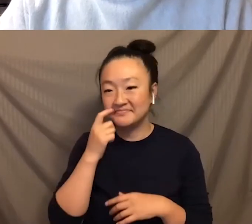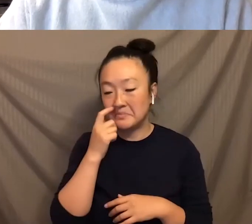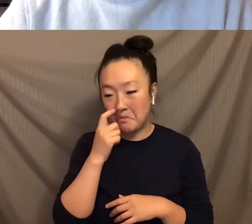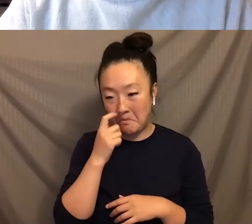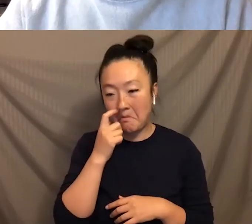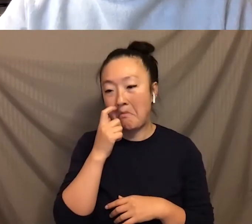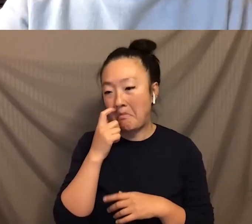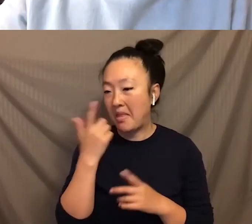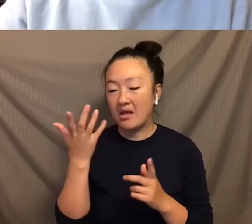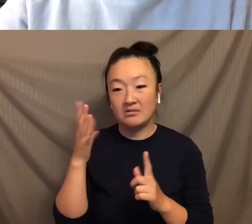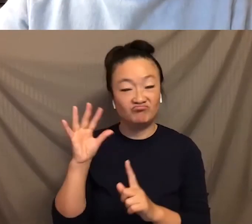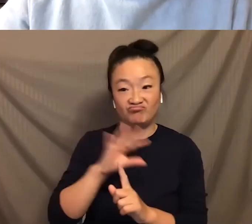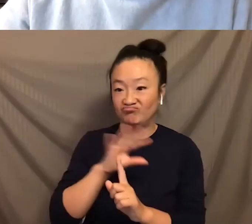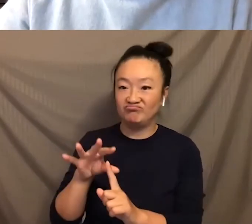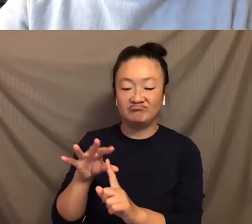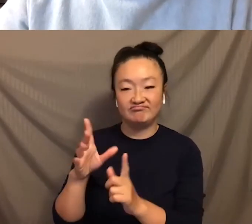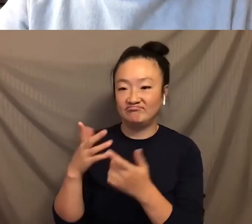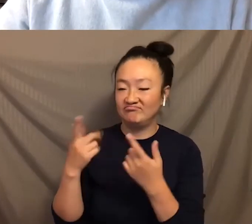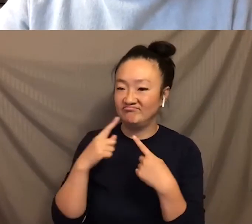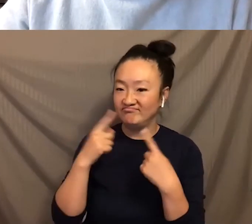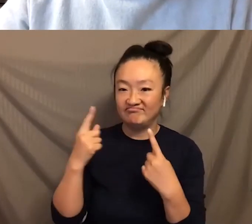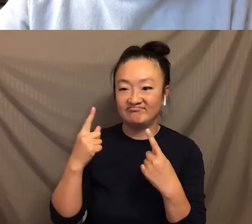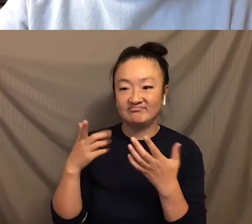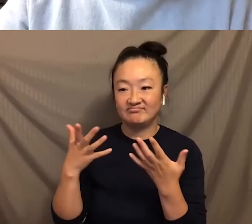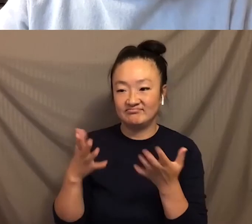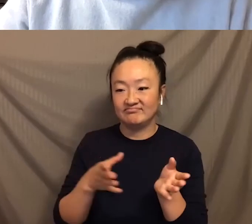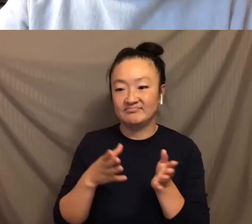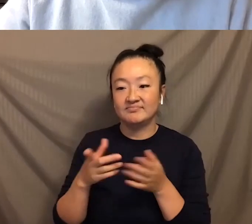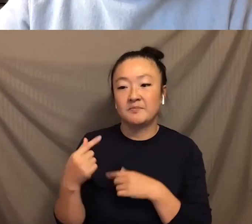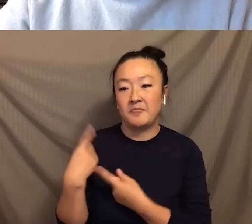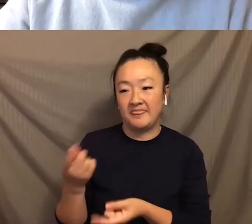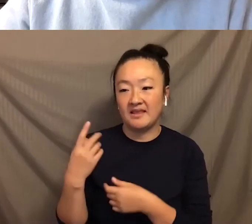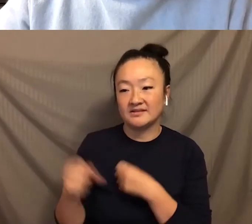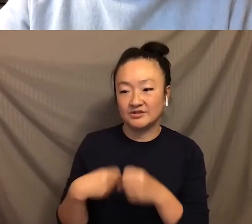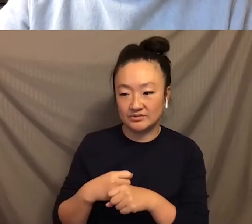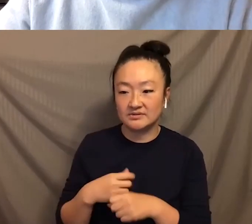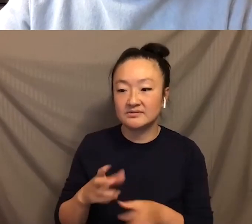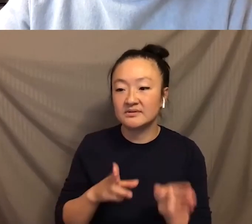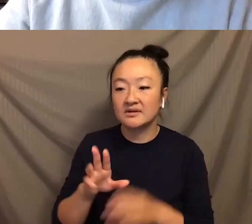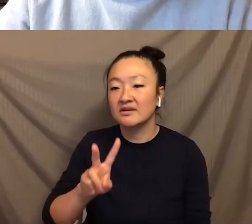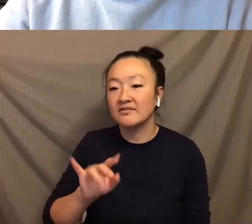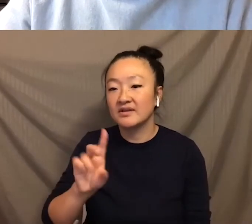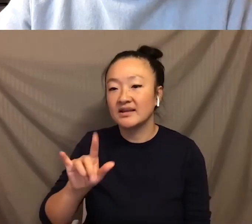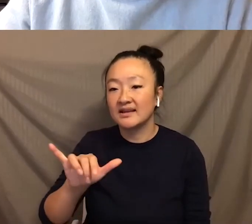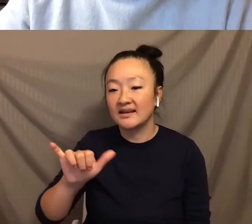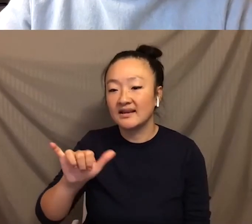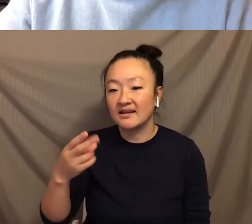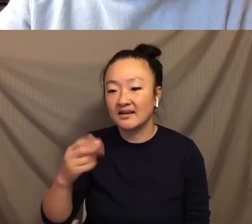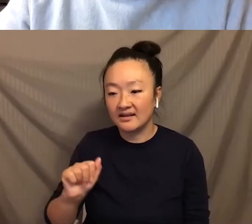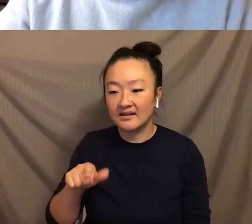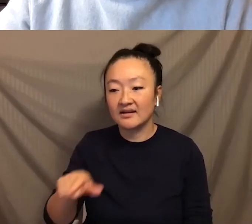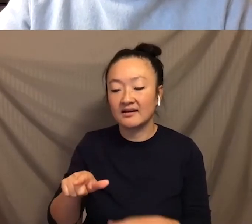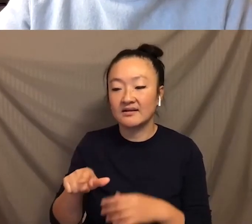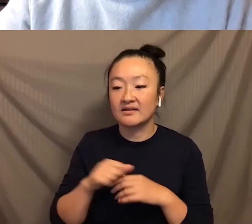year, deservedly. Another is Vidya Balachander. She is the South Asia editor of